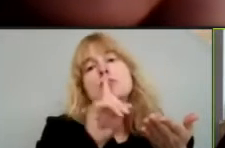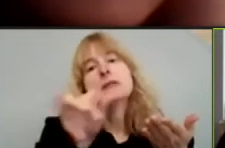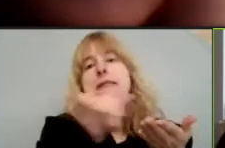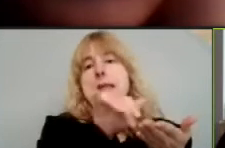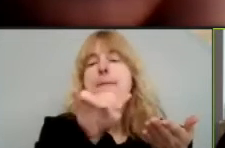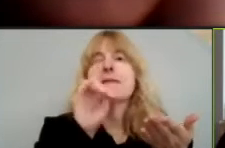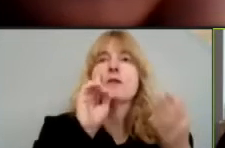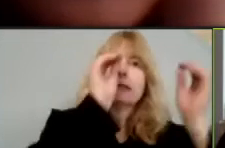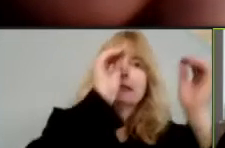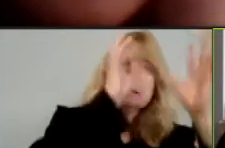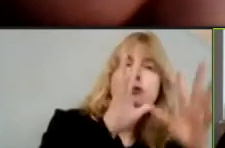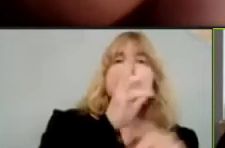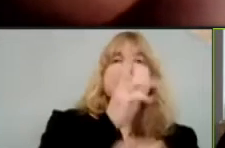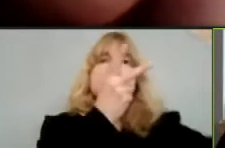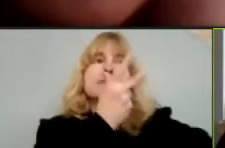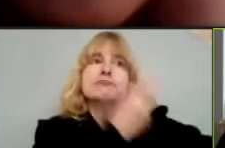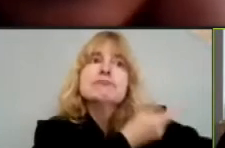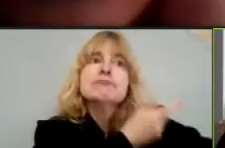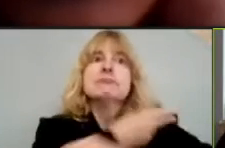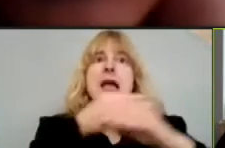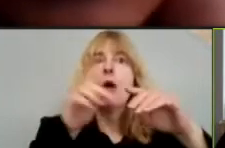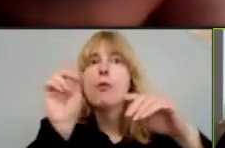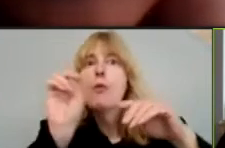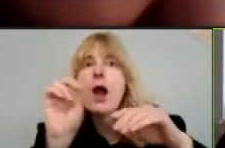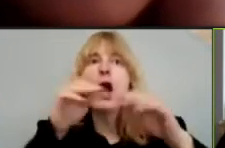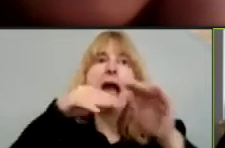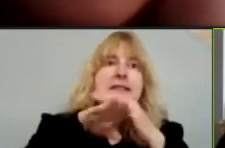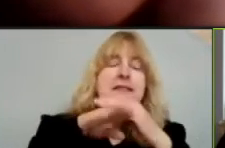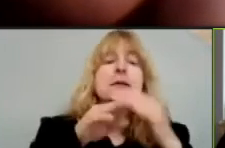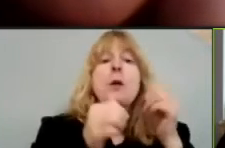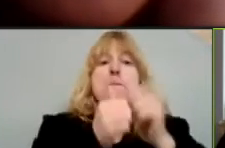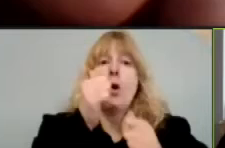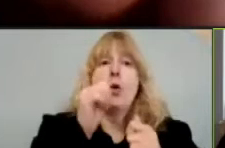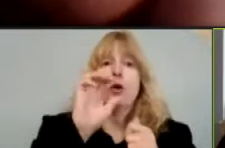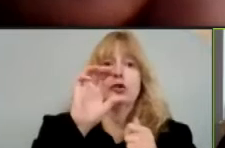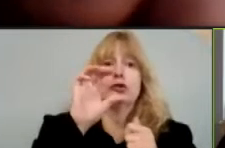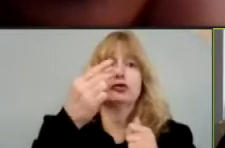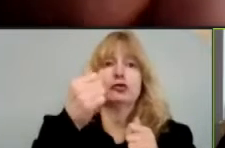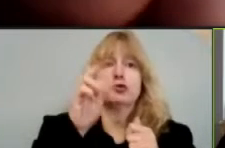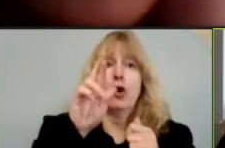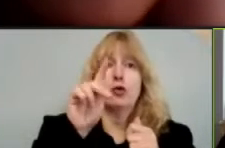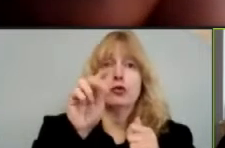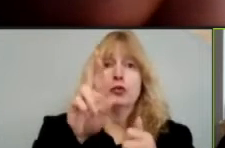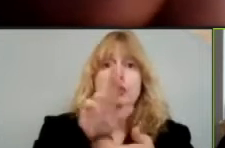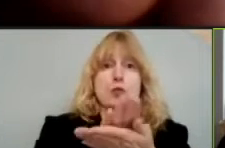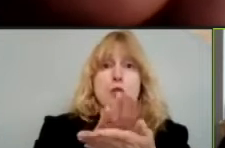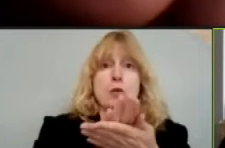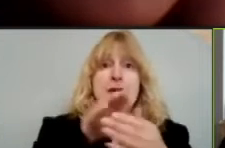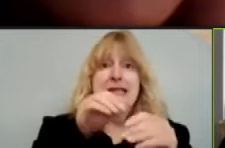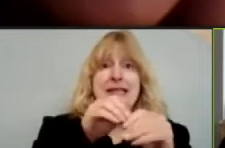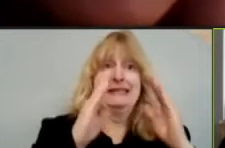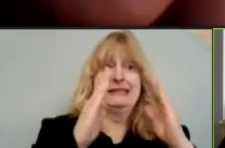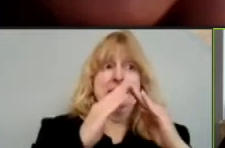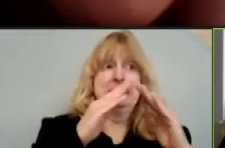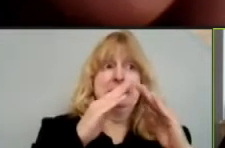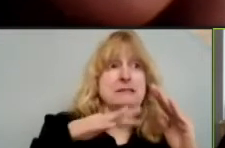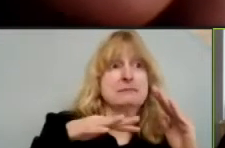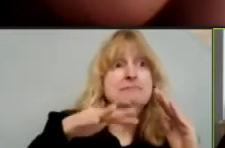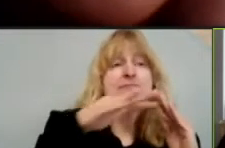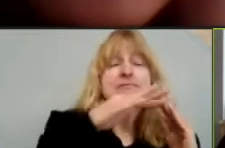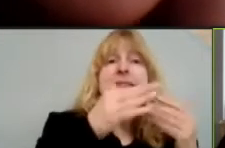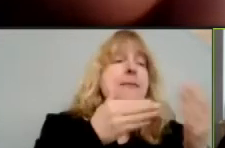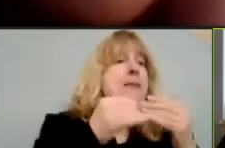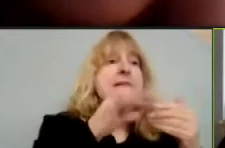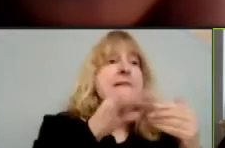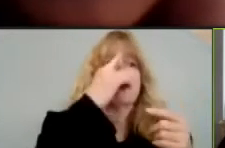cetera. And most of the charter schools in the city, even if they were offering or are offering in-person learning,